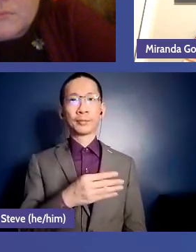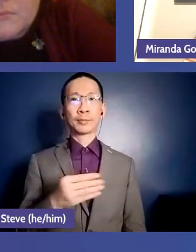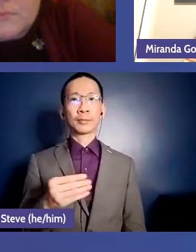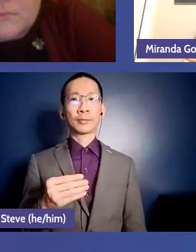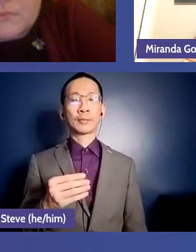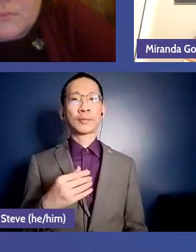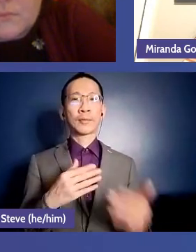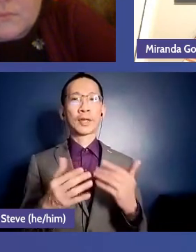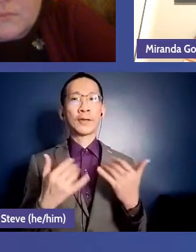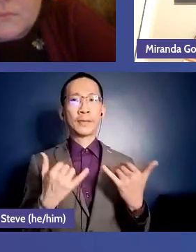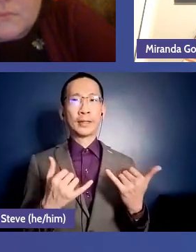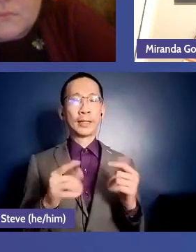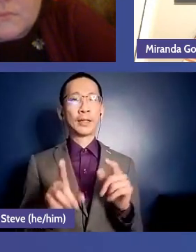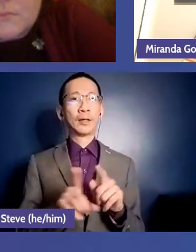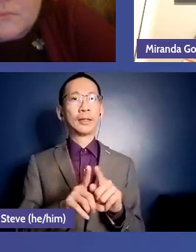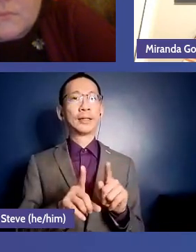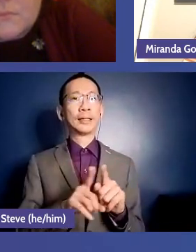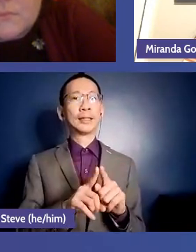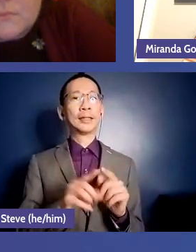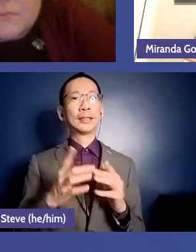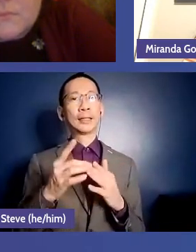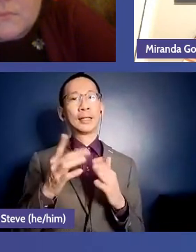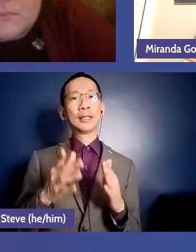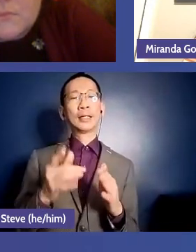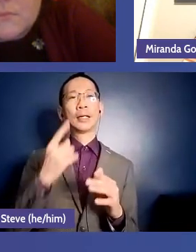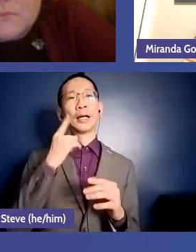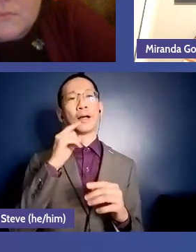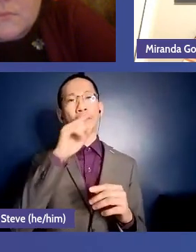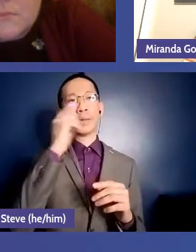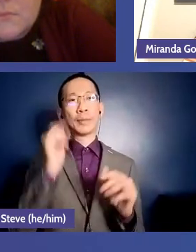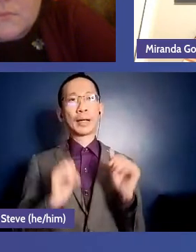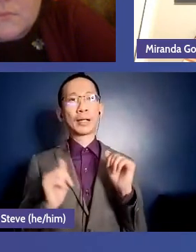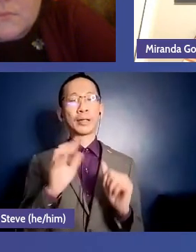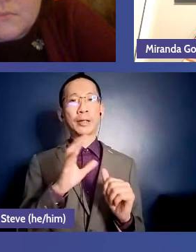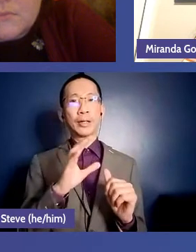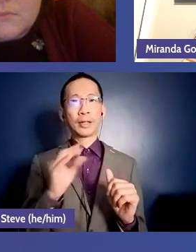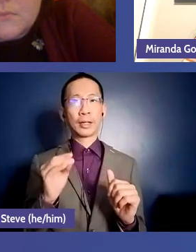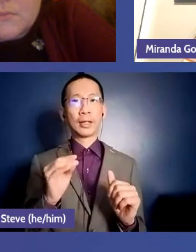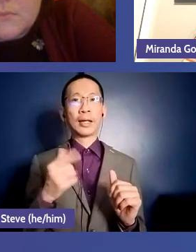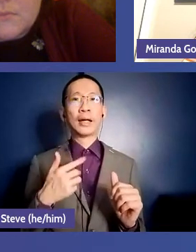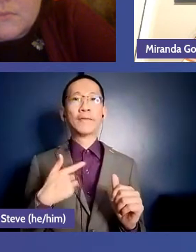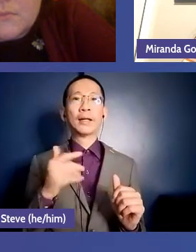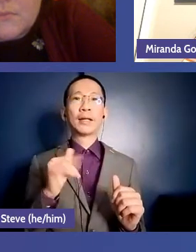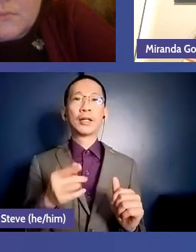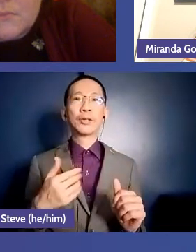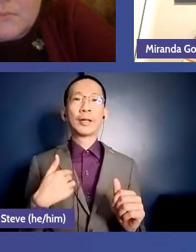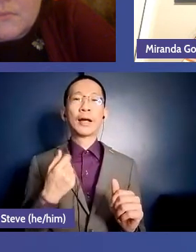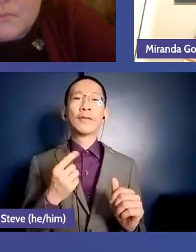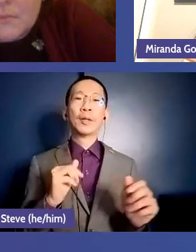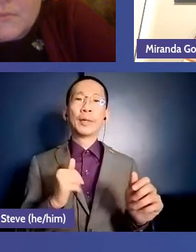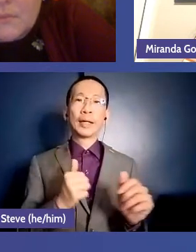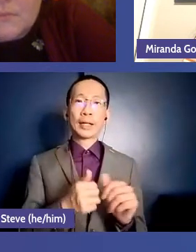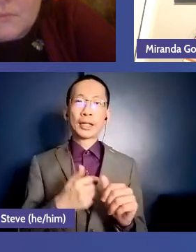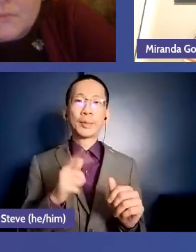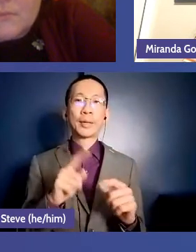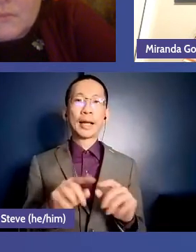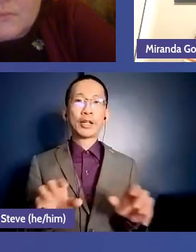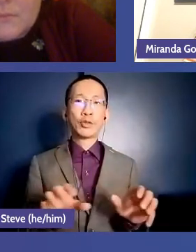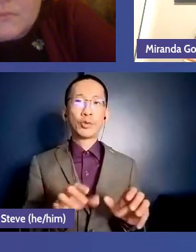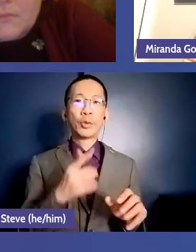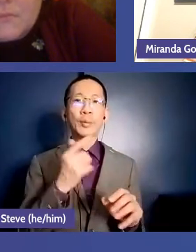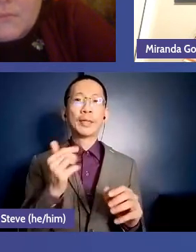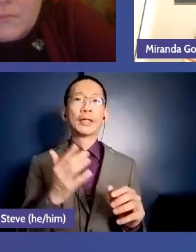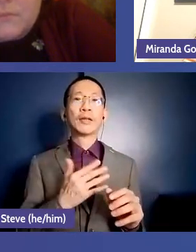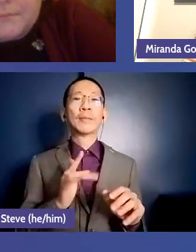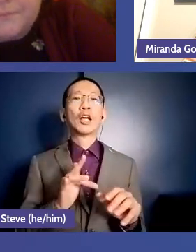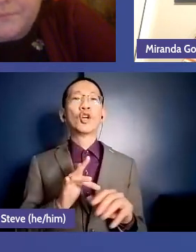even now as a leader of a Black theater company, like I felt like there was a little bit of catch up that I had to play because my